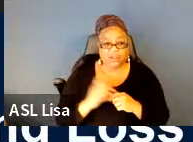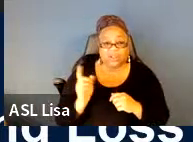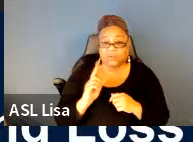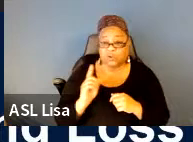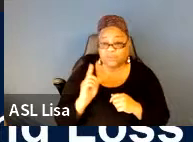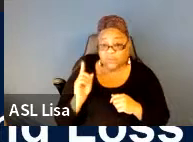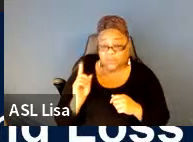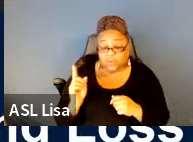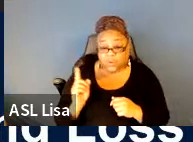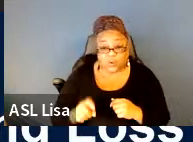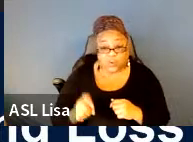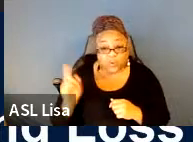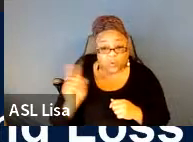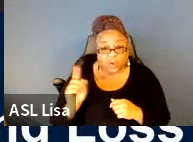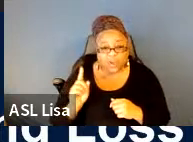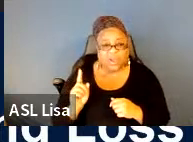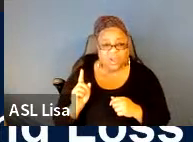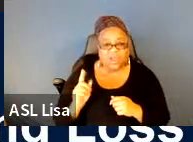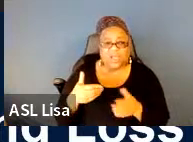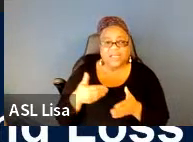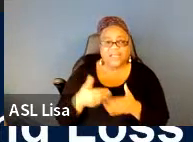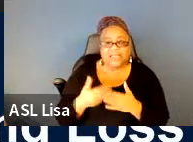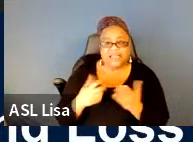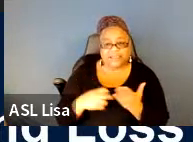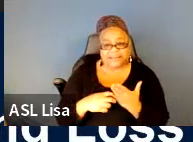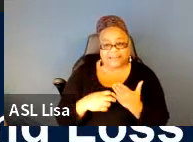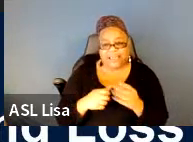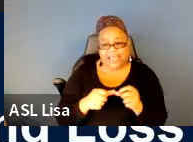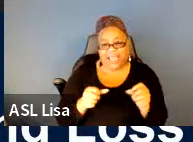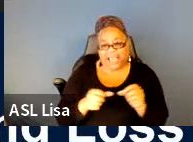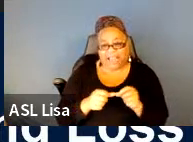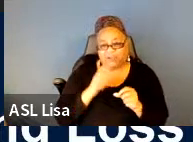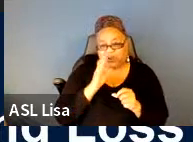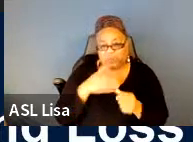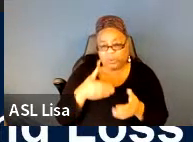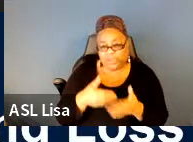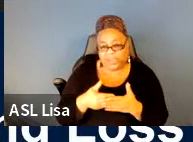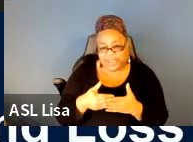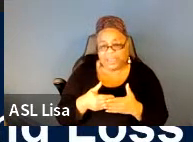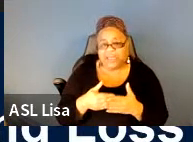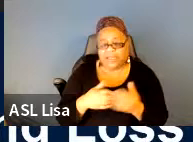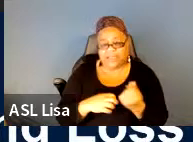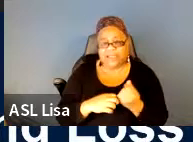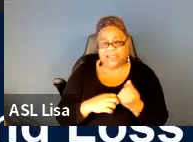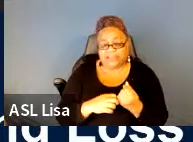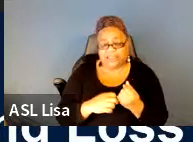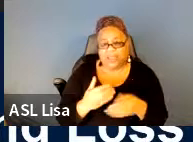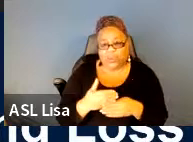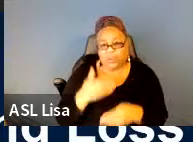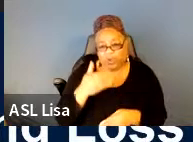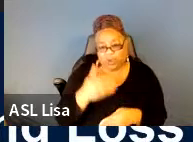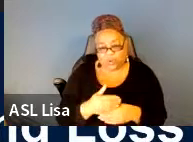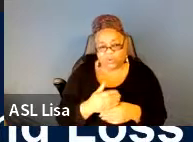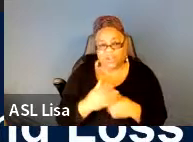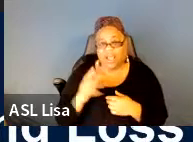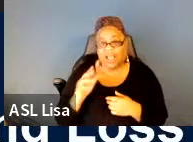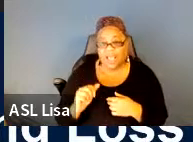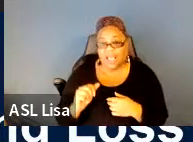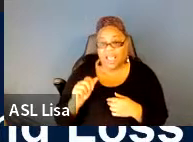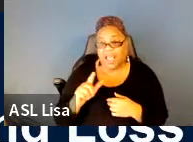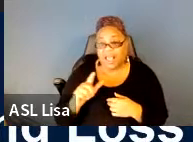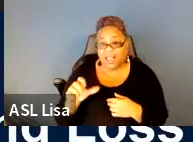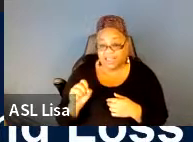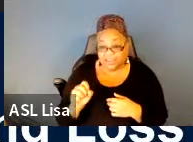window. Verbiage on signs is not specified, but is helpful to indicate where assistive listening devices can